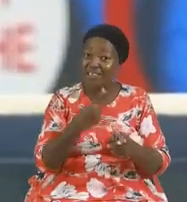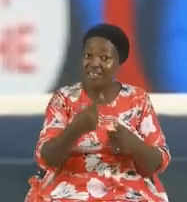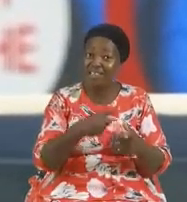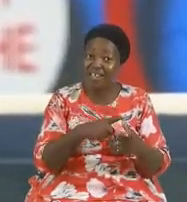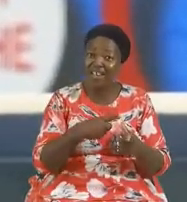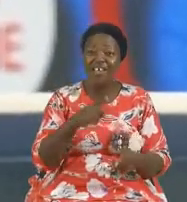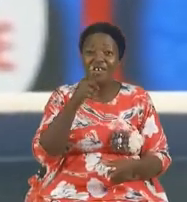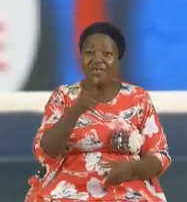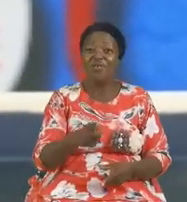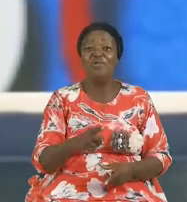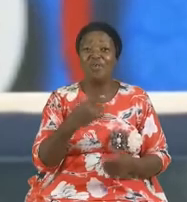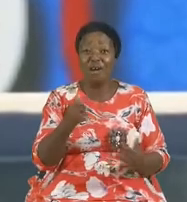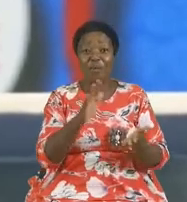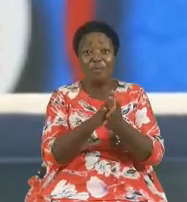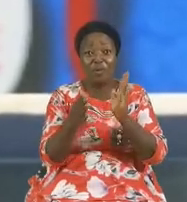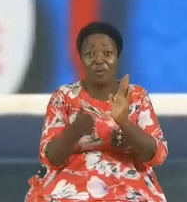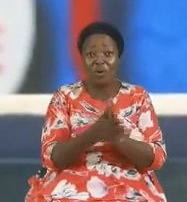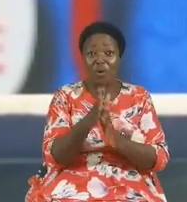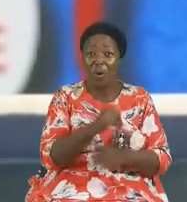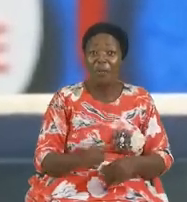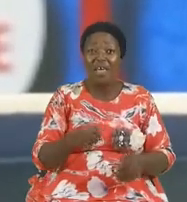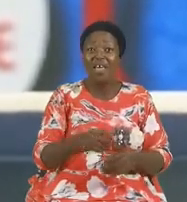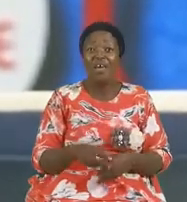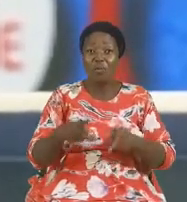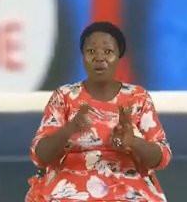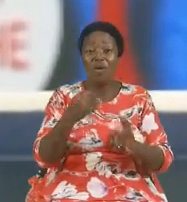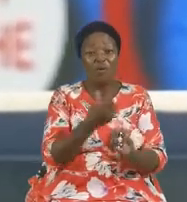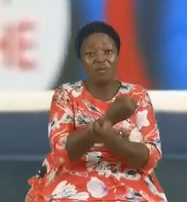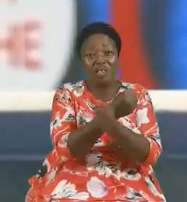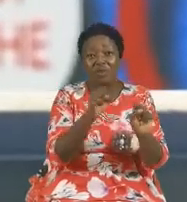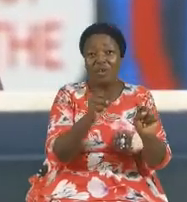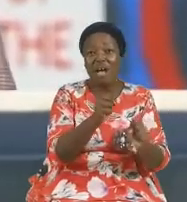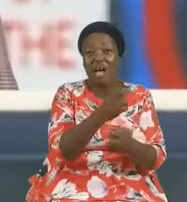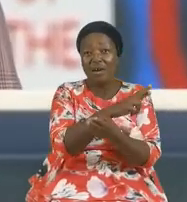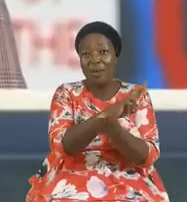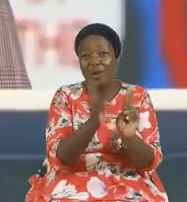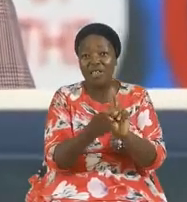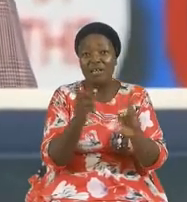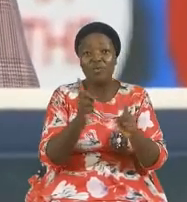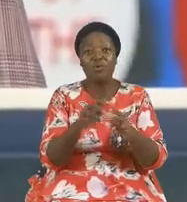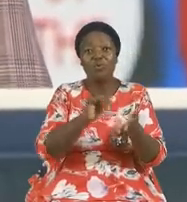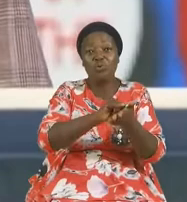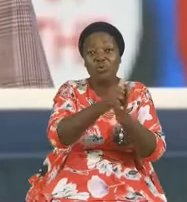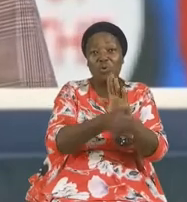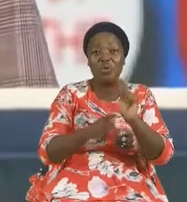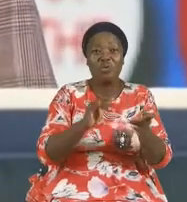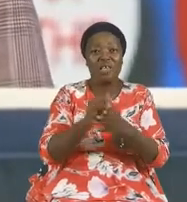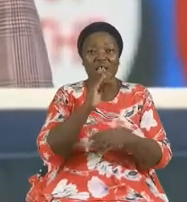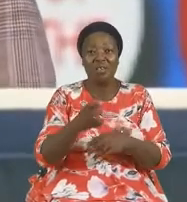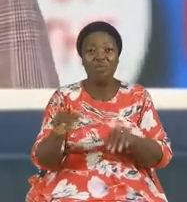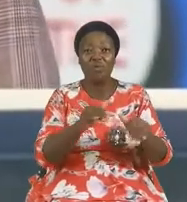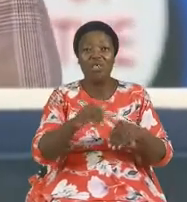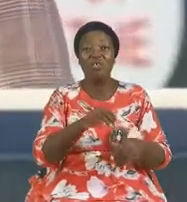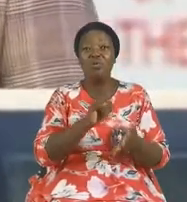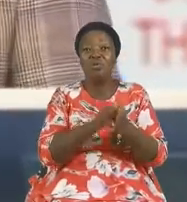you. And then you will become a source of repentance, of salvation